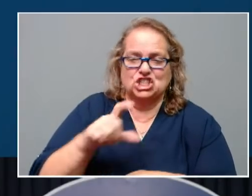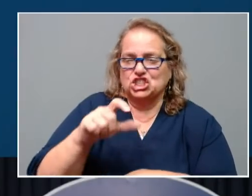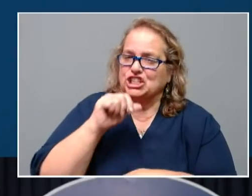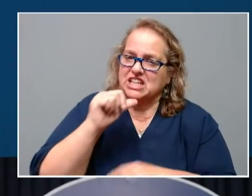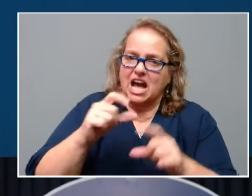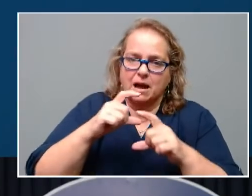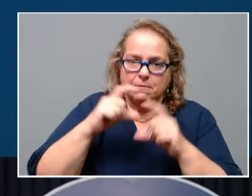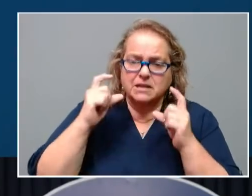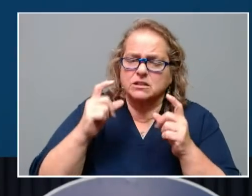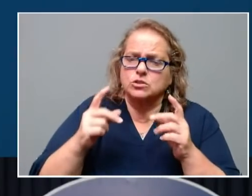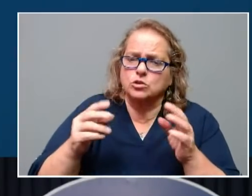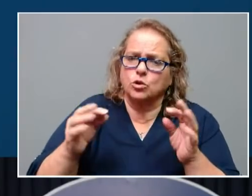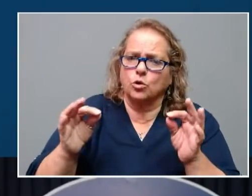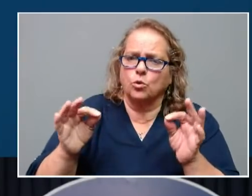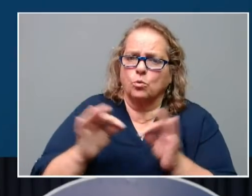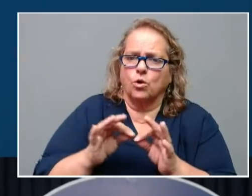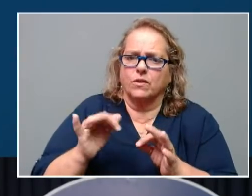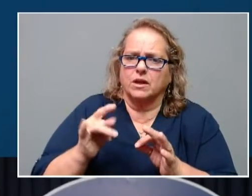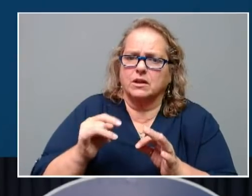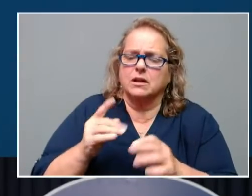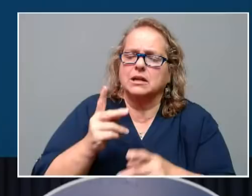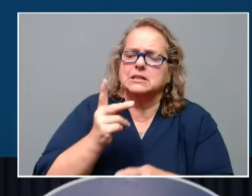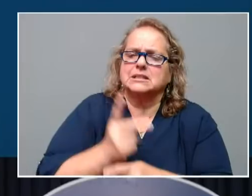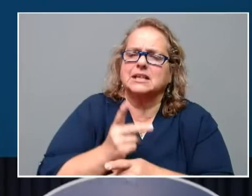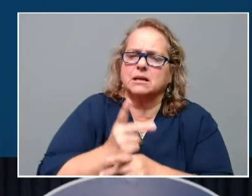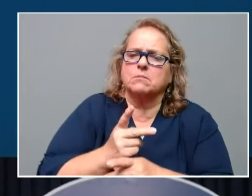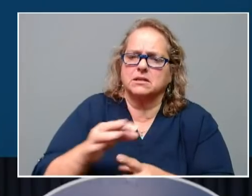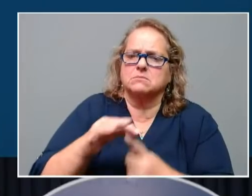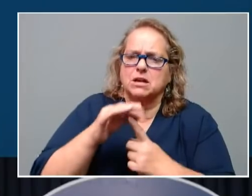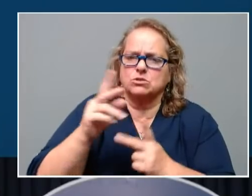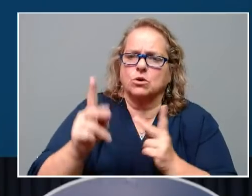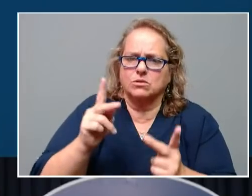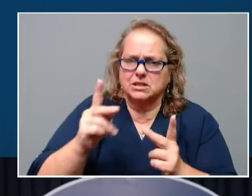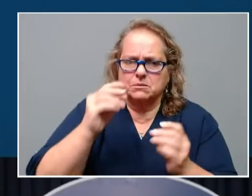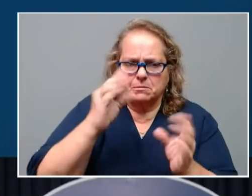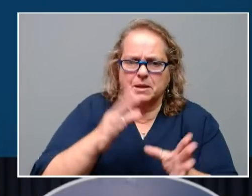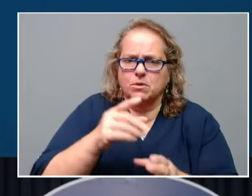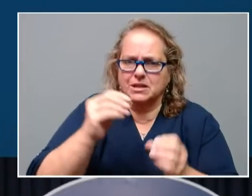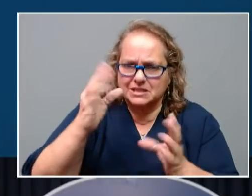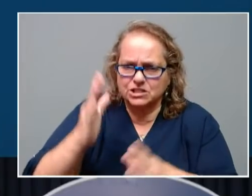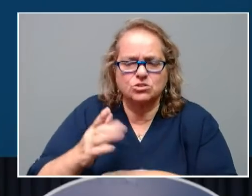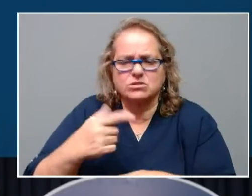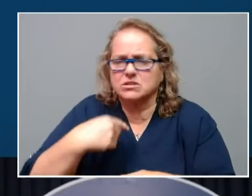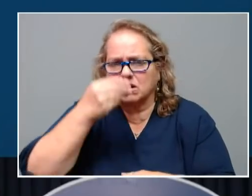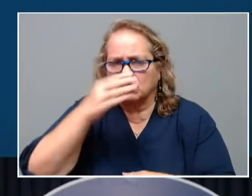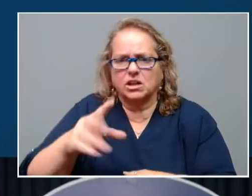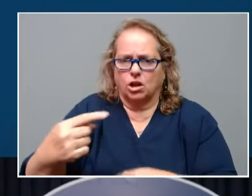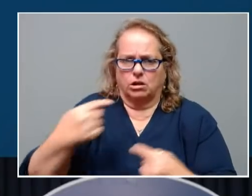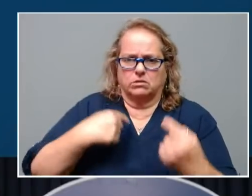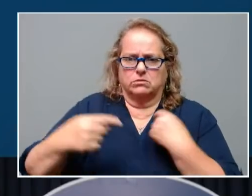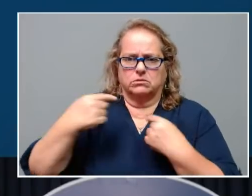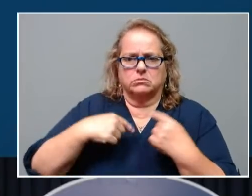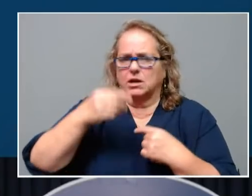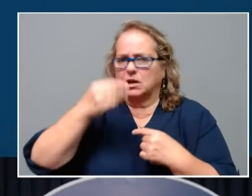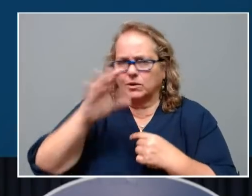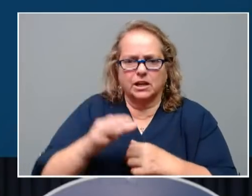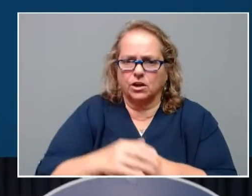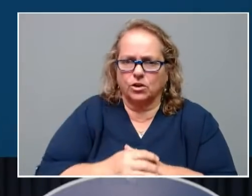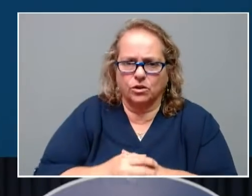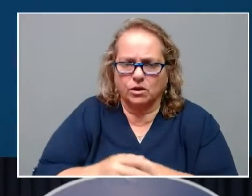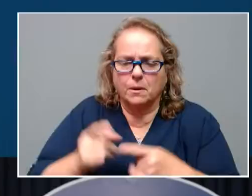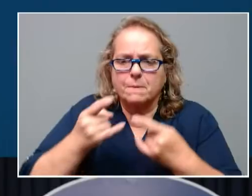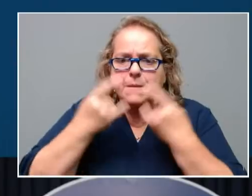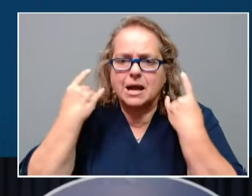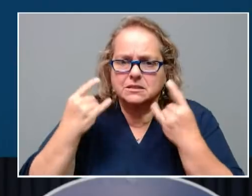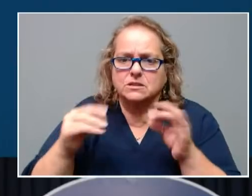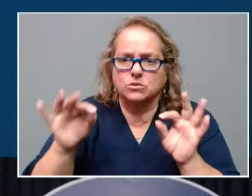these special people, special teachers around with us. Amanda, we will miss you. To